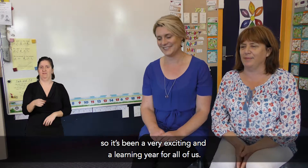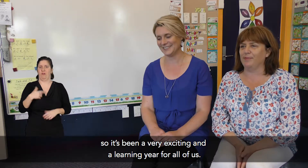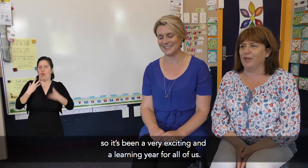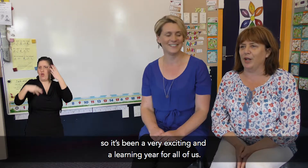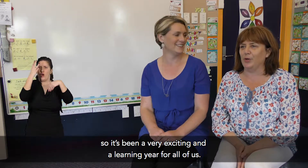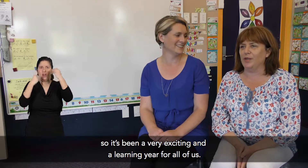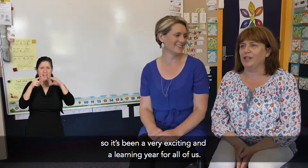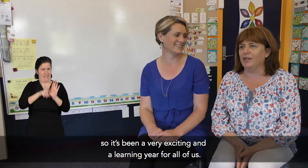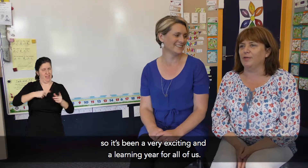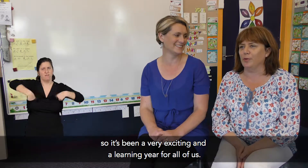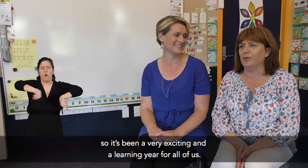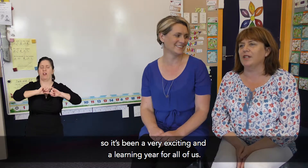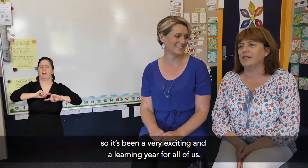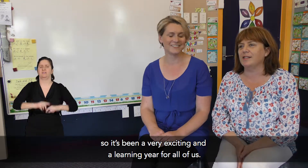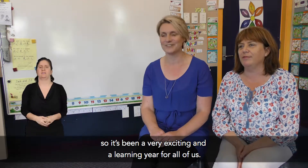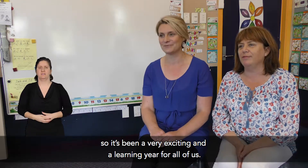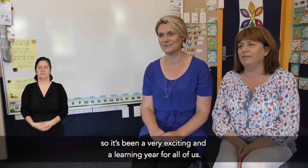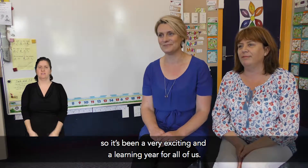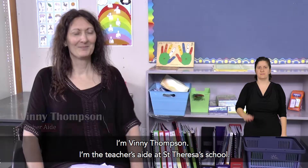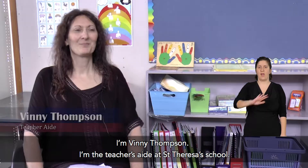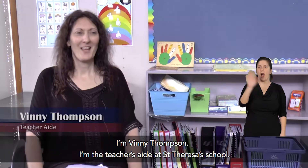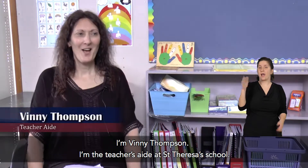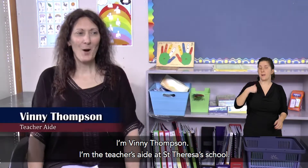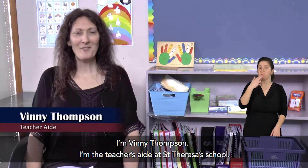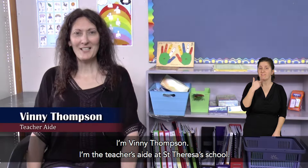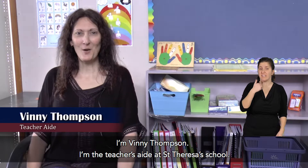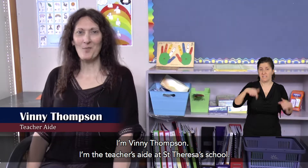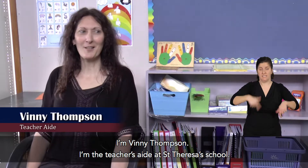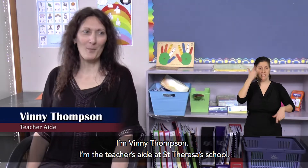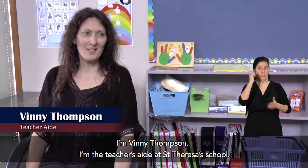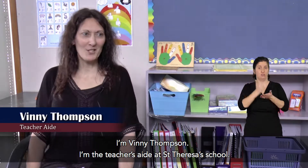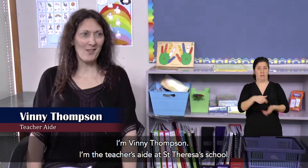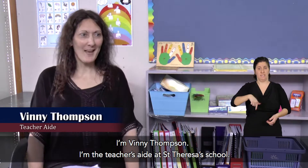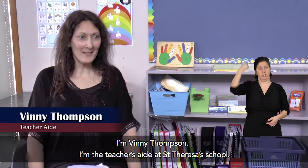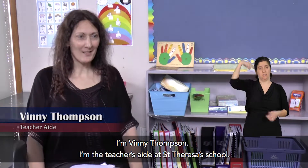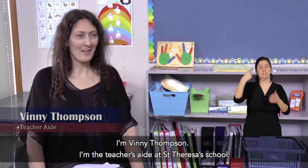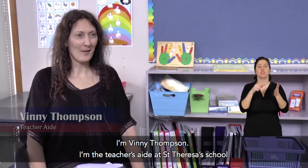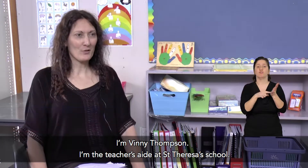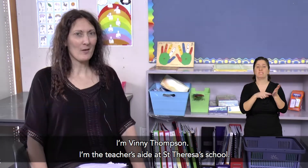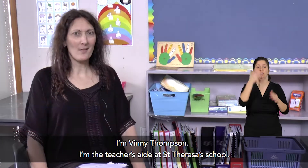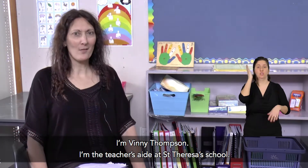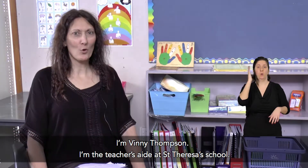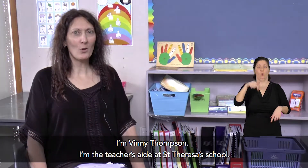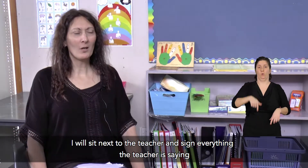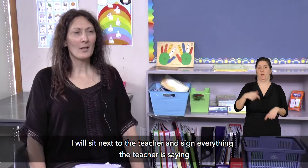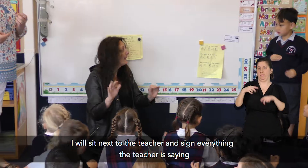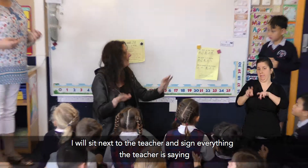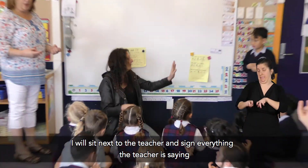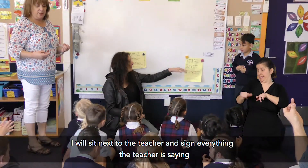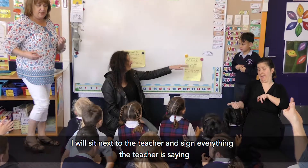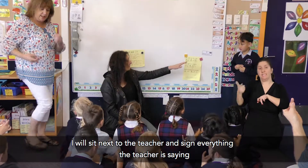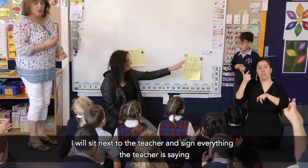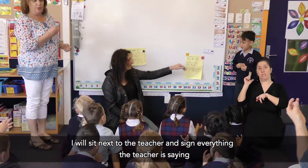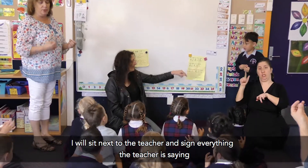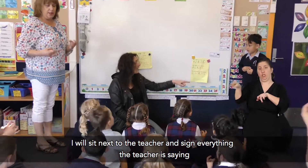and a learning year for all of us. I'm Vinnie Thompson, I'm the teacher's aide at St Teresa's School. I